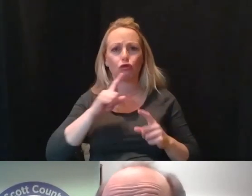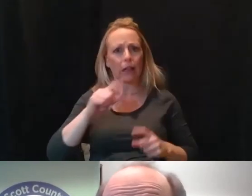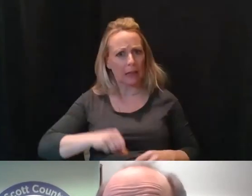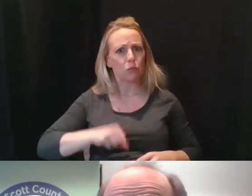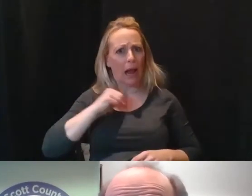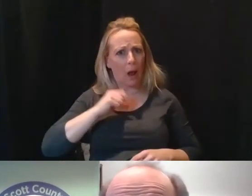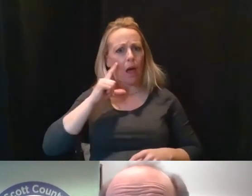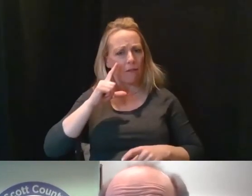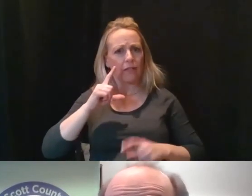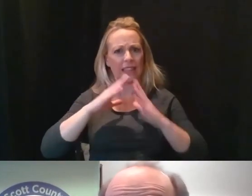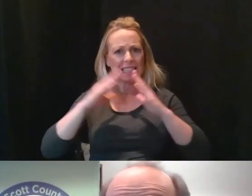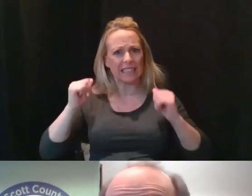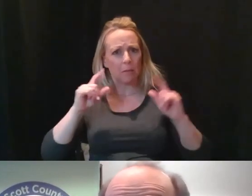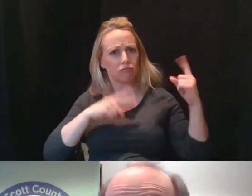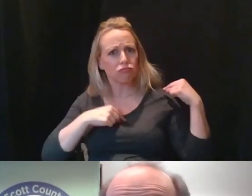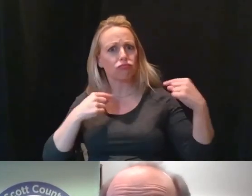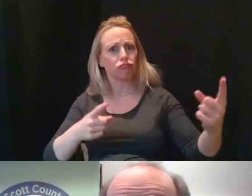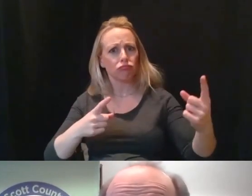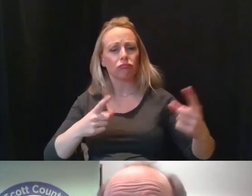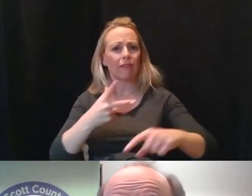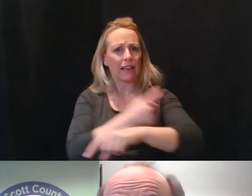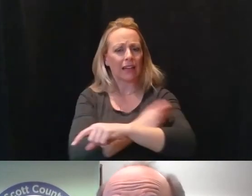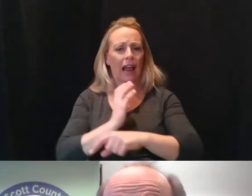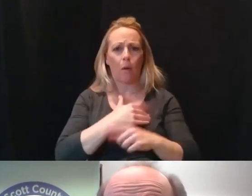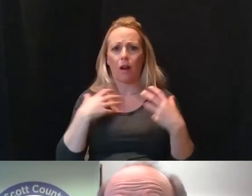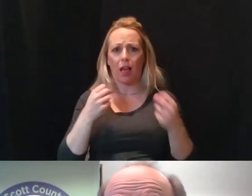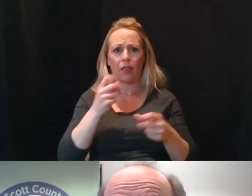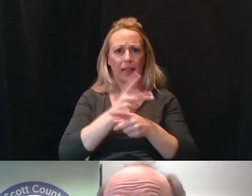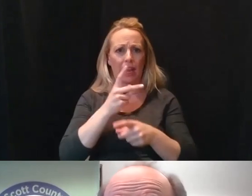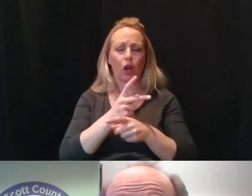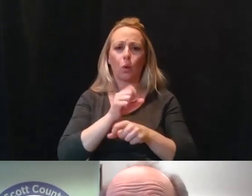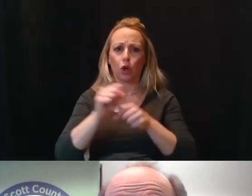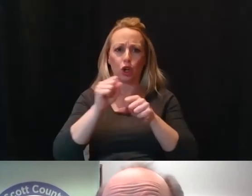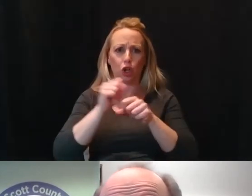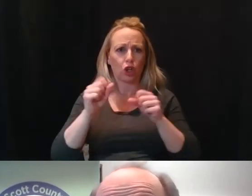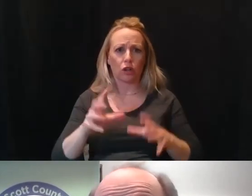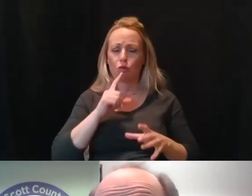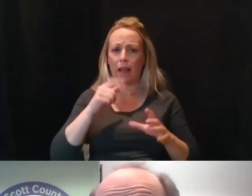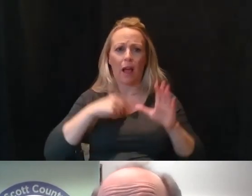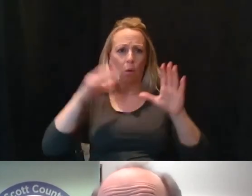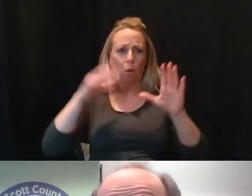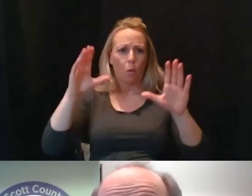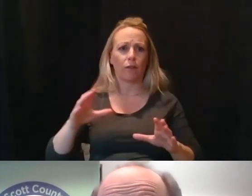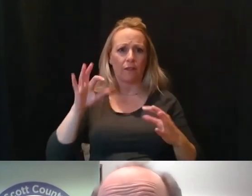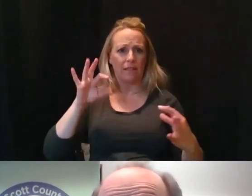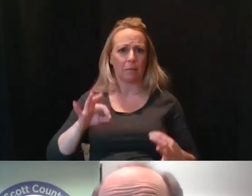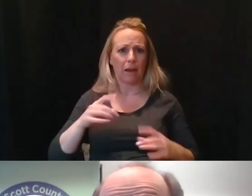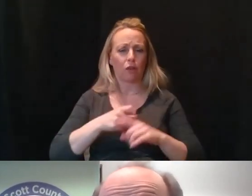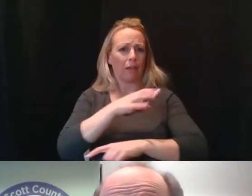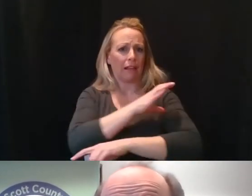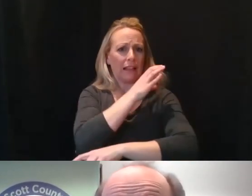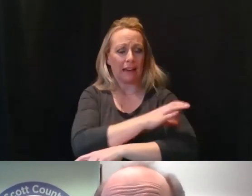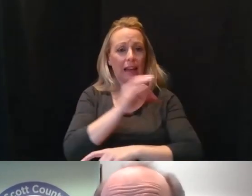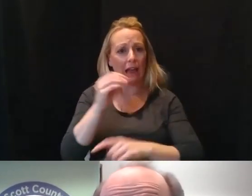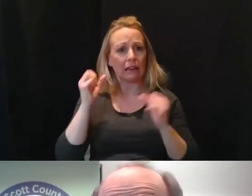in place for vaccinating our healthcare workers. We've gotten great feedback at the clinic, and this lets us know we can use this as a tool